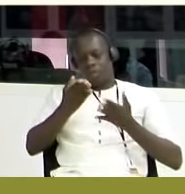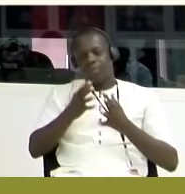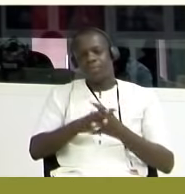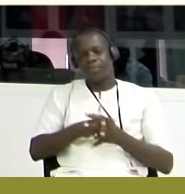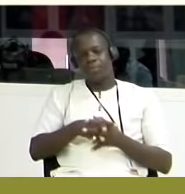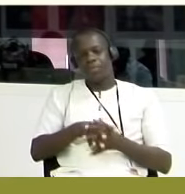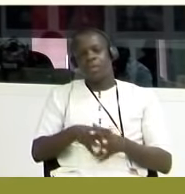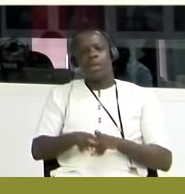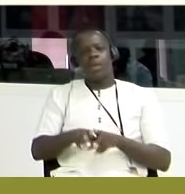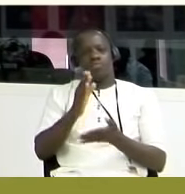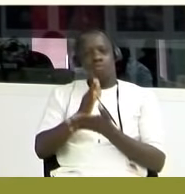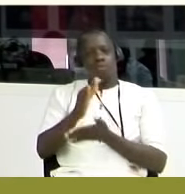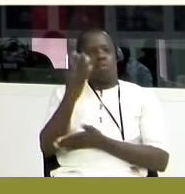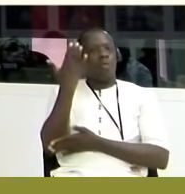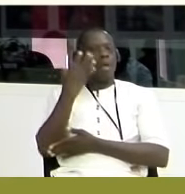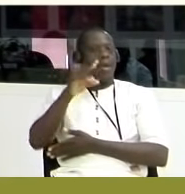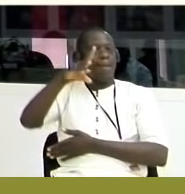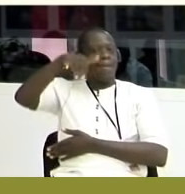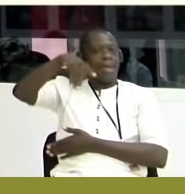stopped whatever they were doing.